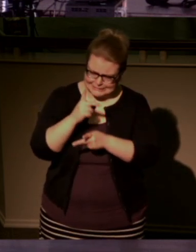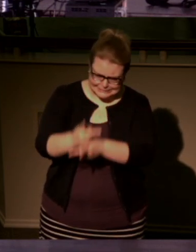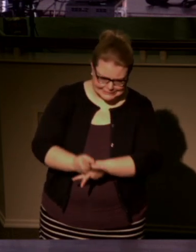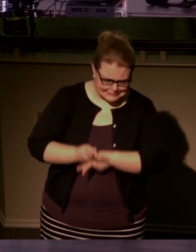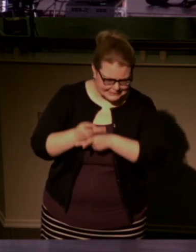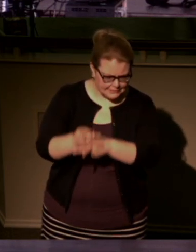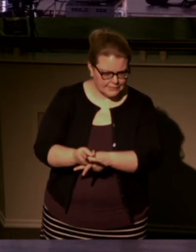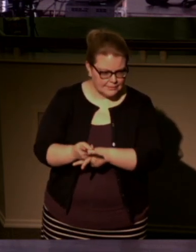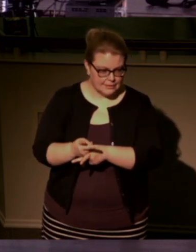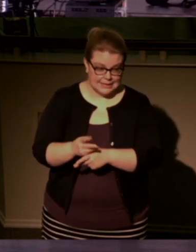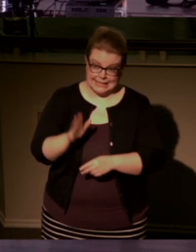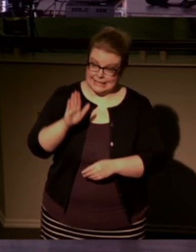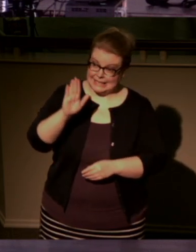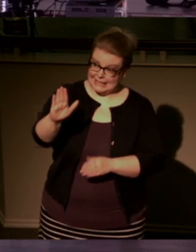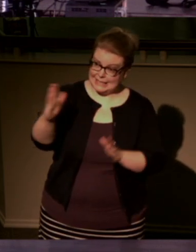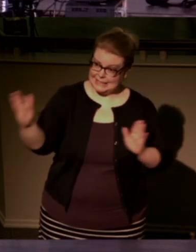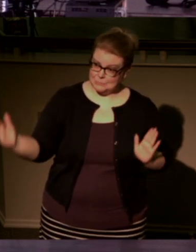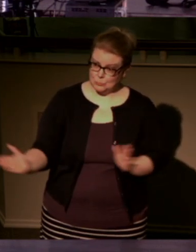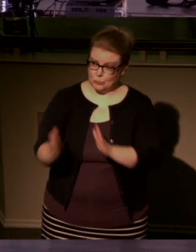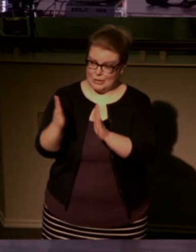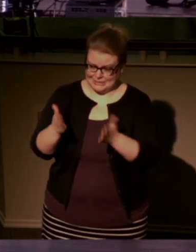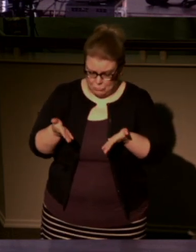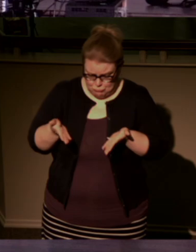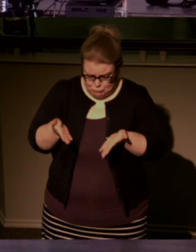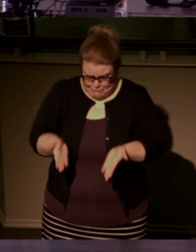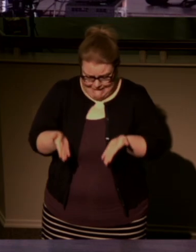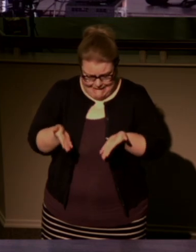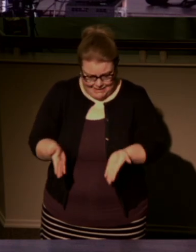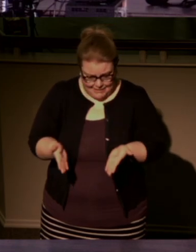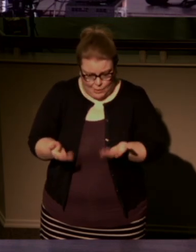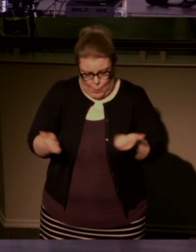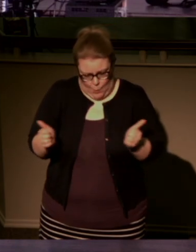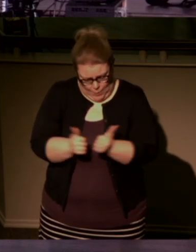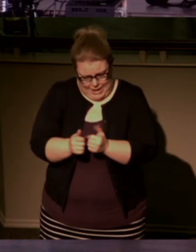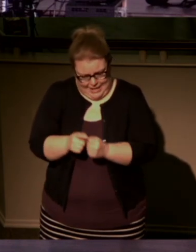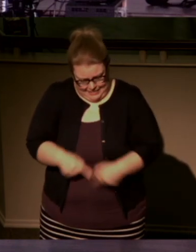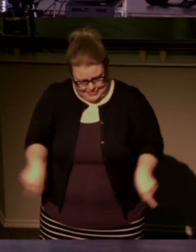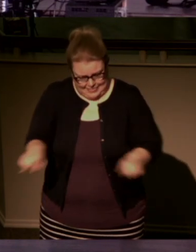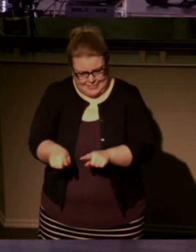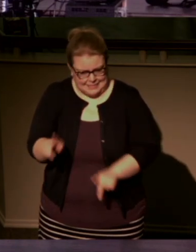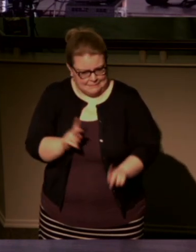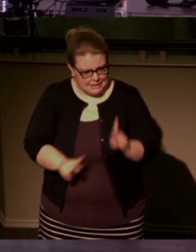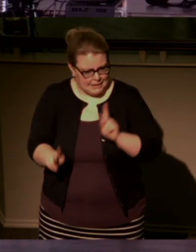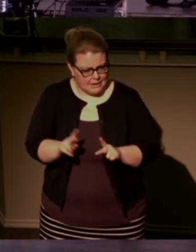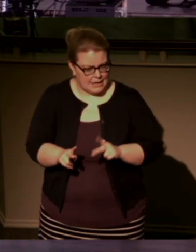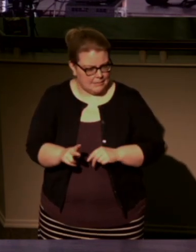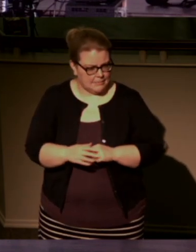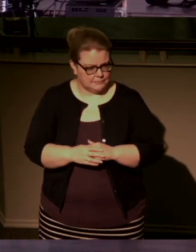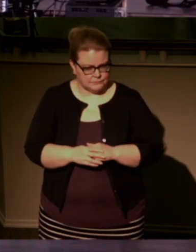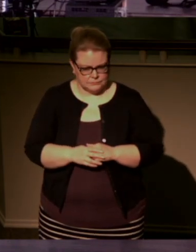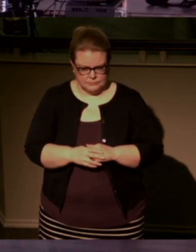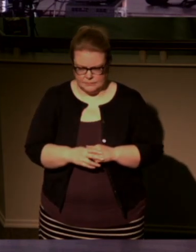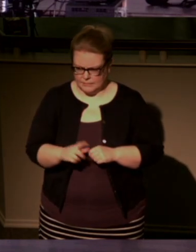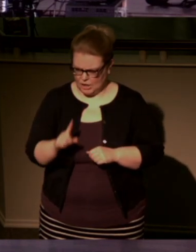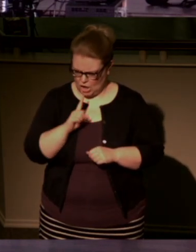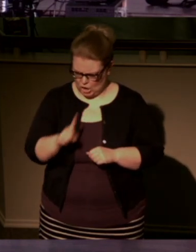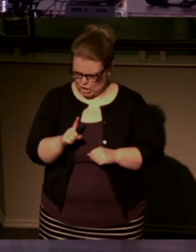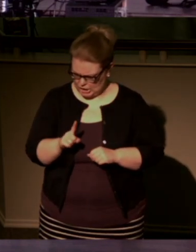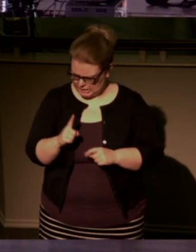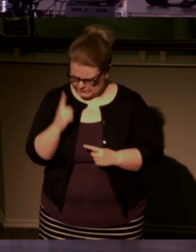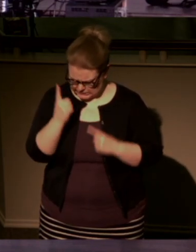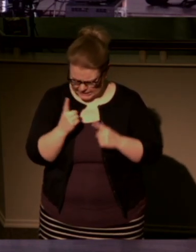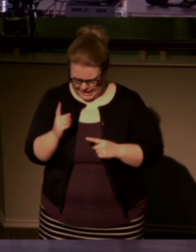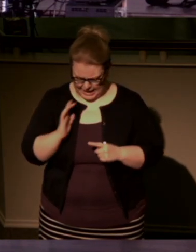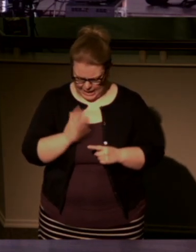God's manifest presence is right there with them. And so if they're assessing their battlefield odds, they're like, well, God